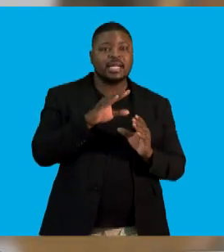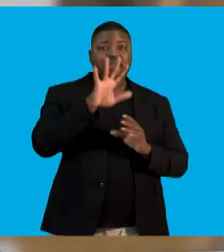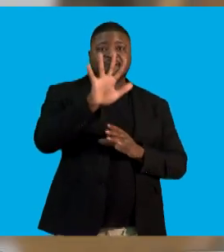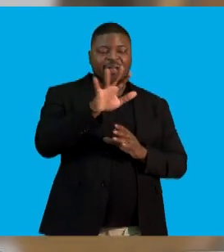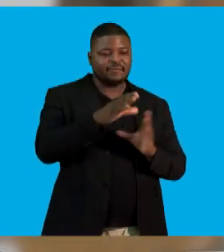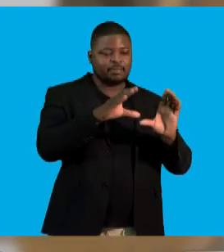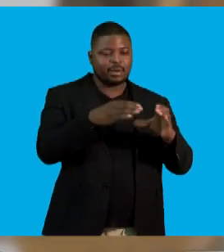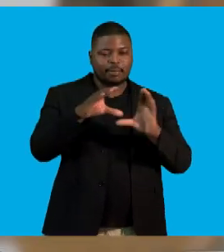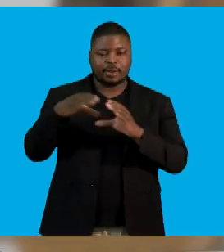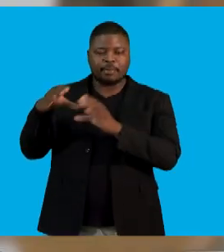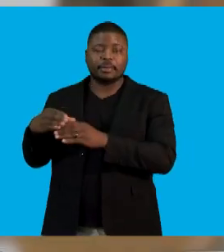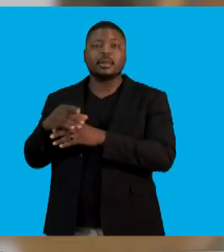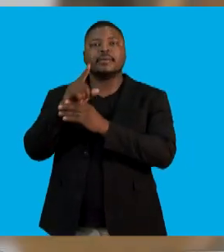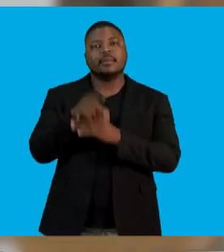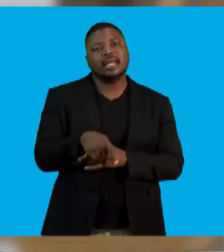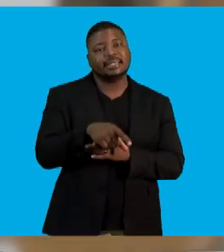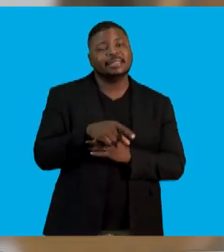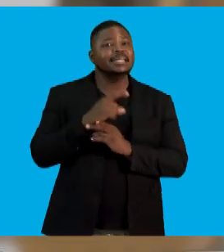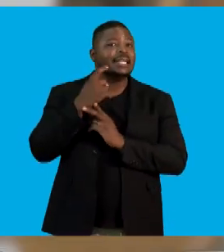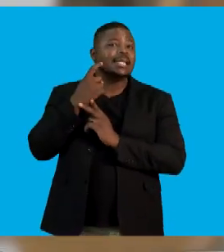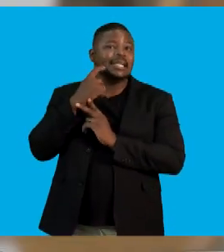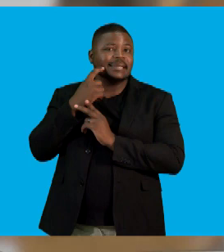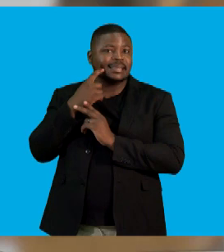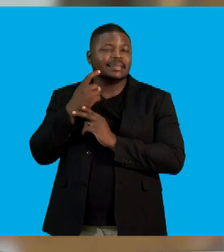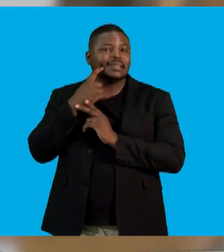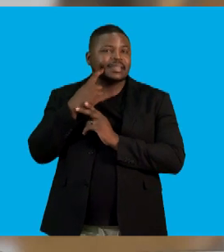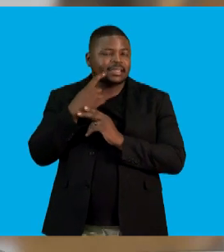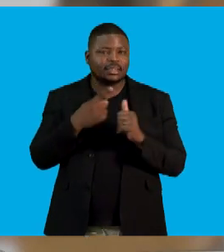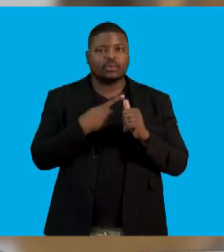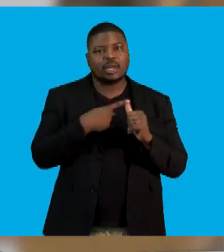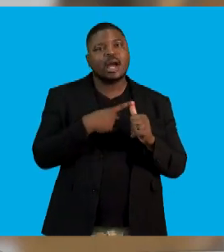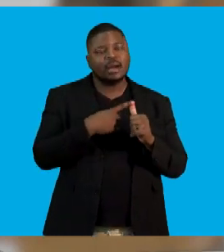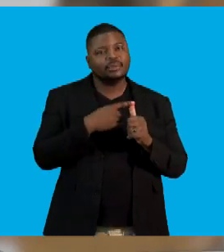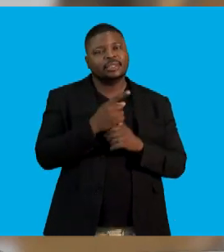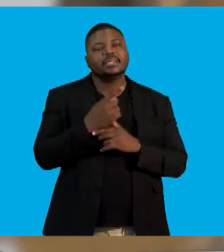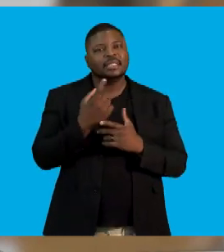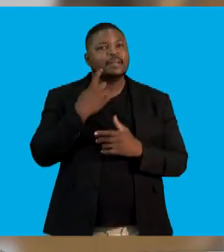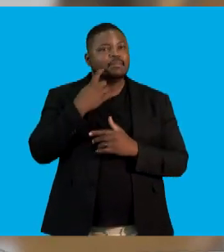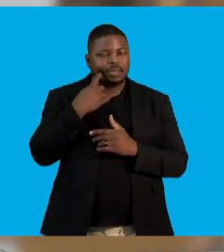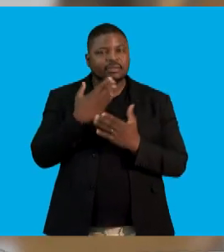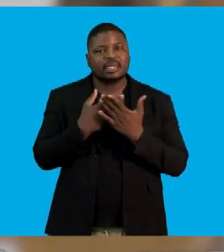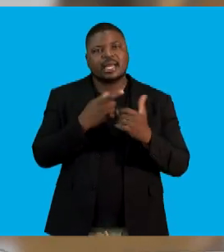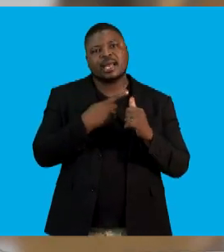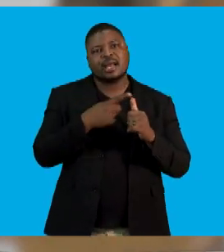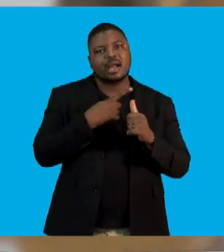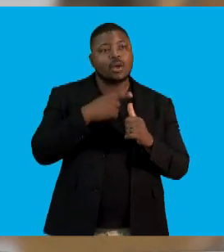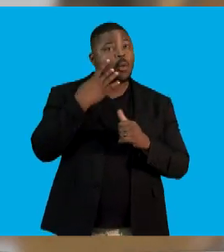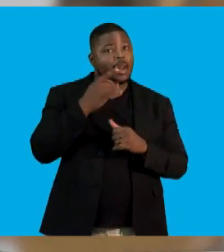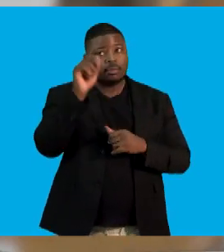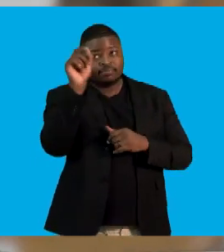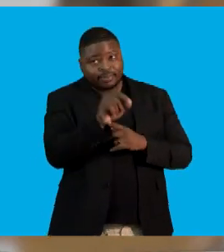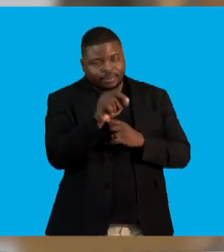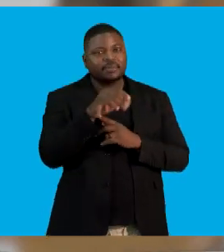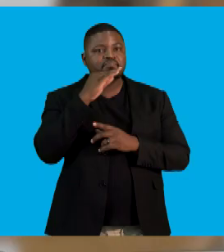5s. That's the importance of this. So looking at that, it's easy to count. When you see that grouping with the strike, you know immediately there's 5 of